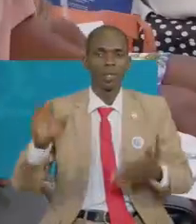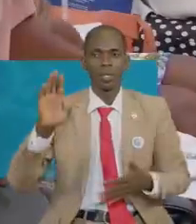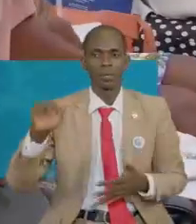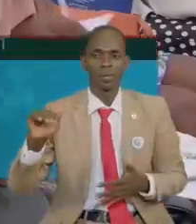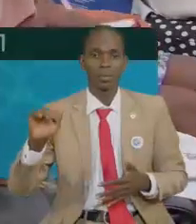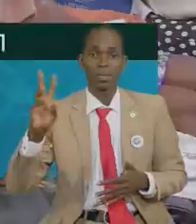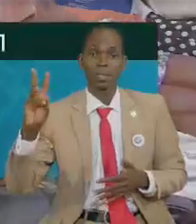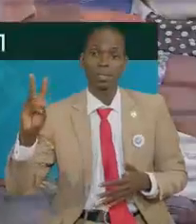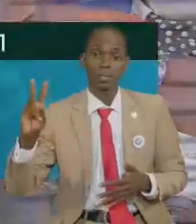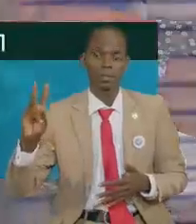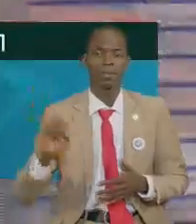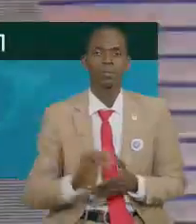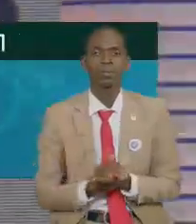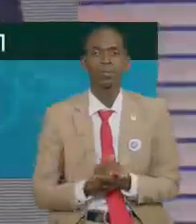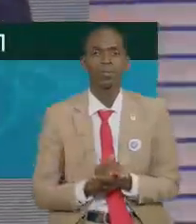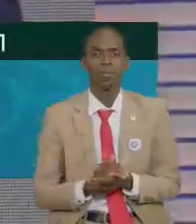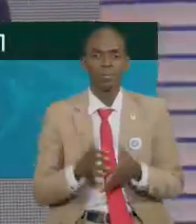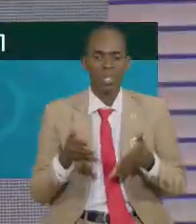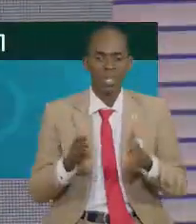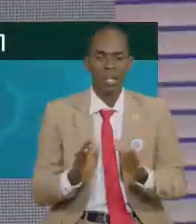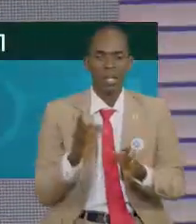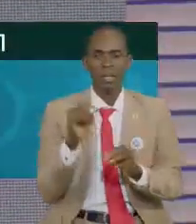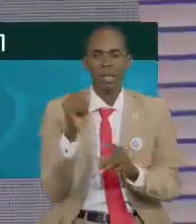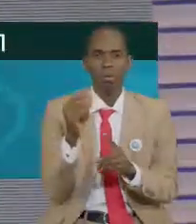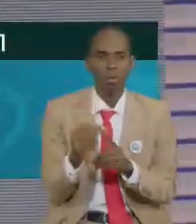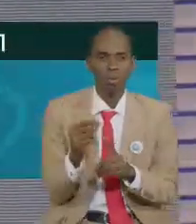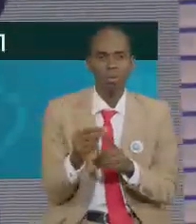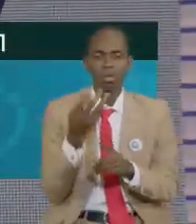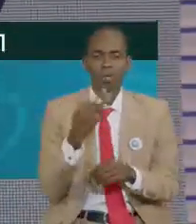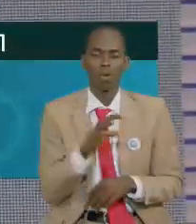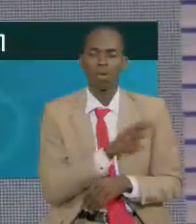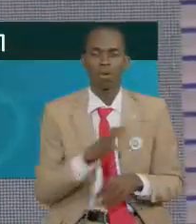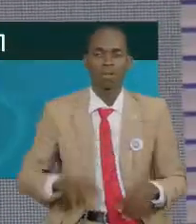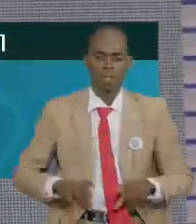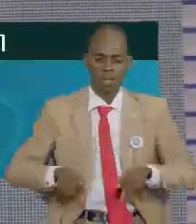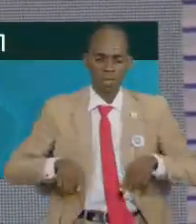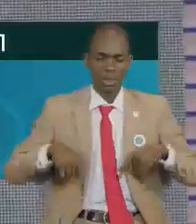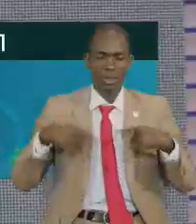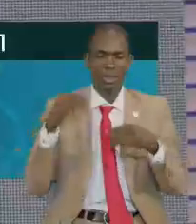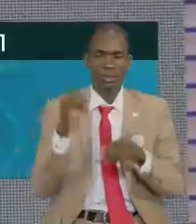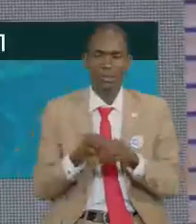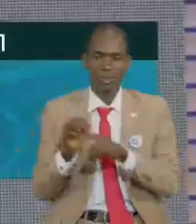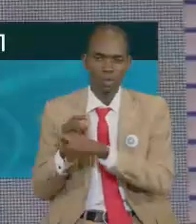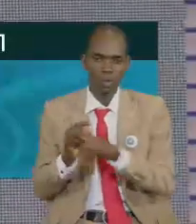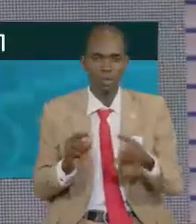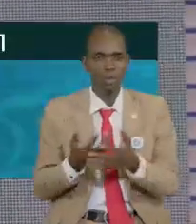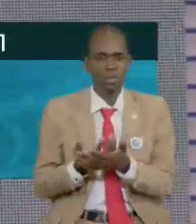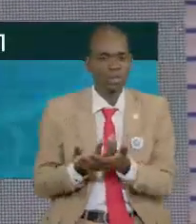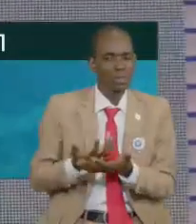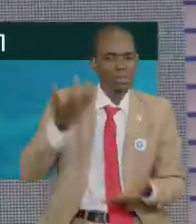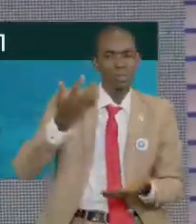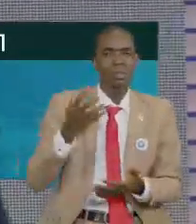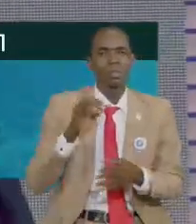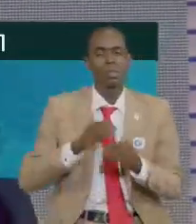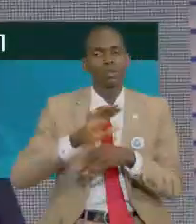16, let the word of Christ dwell in you richly in all